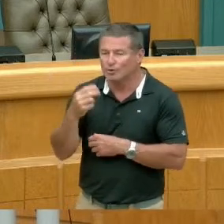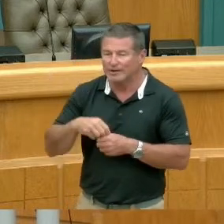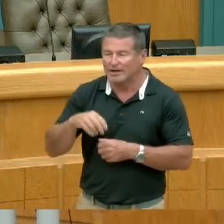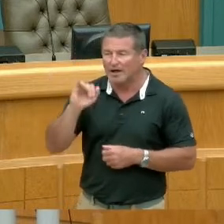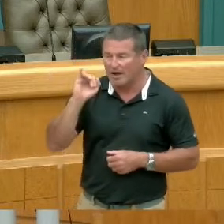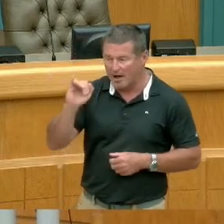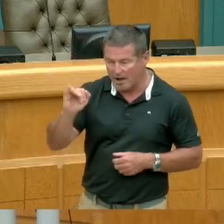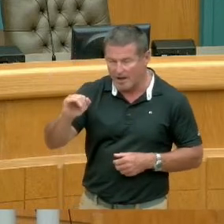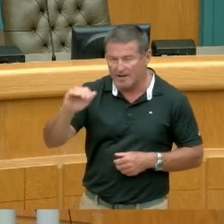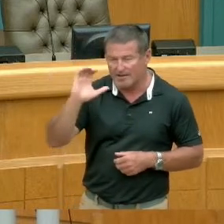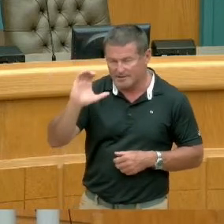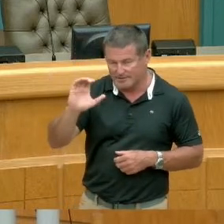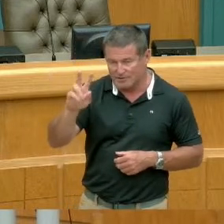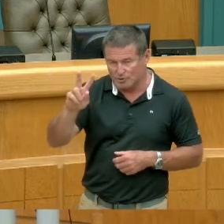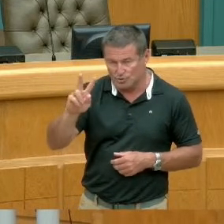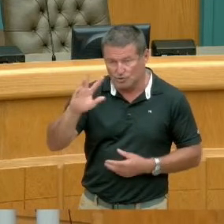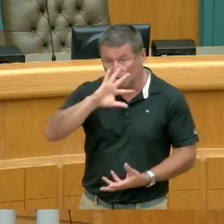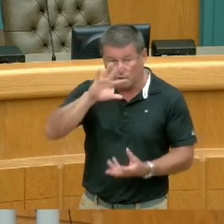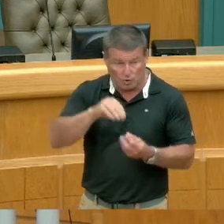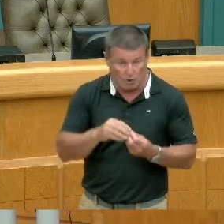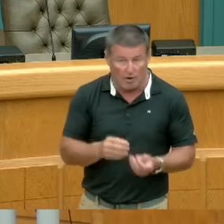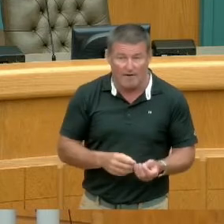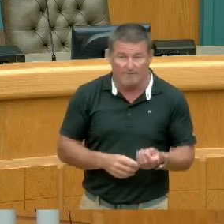care. So a total of 5 in the hospital.